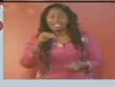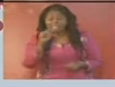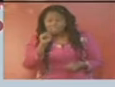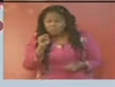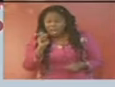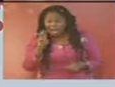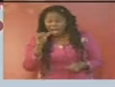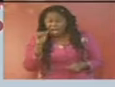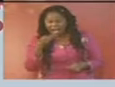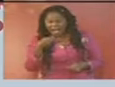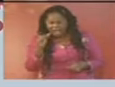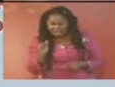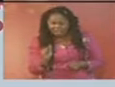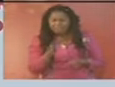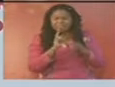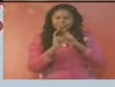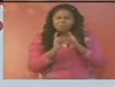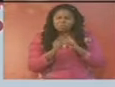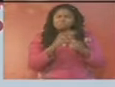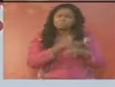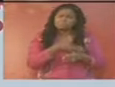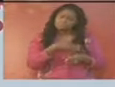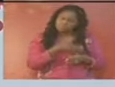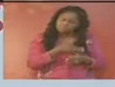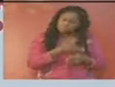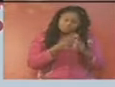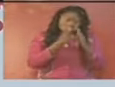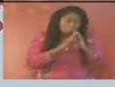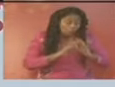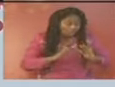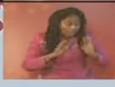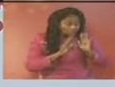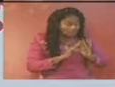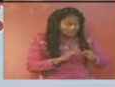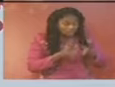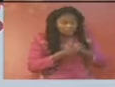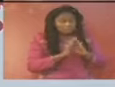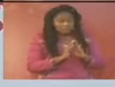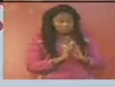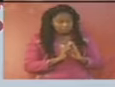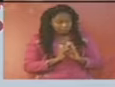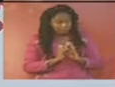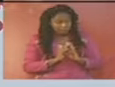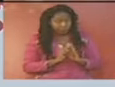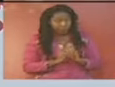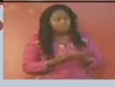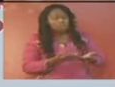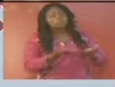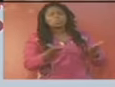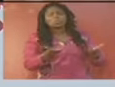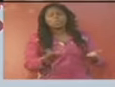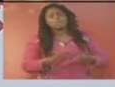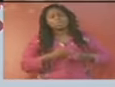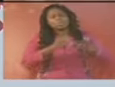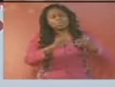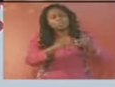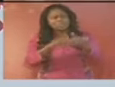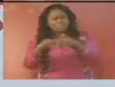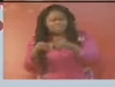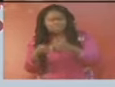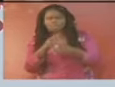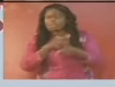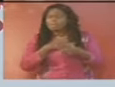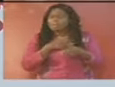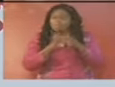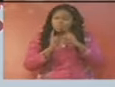ask them from their places of, you know, leadership, to talk to their devotees